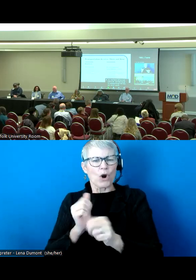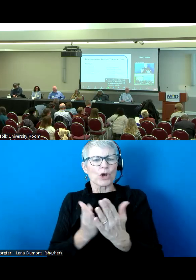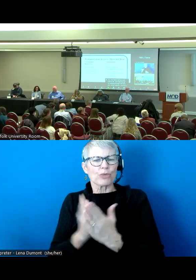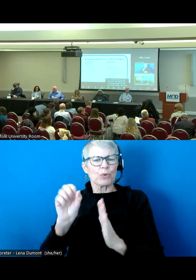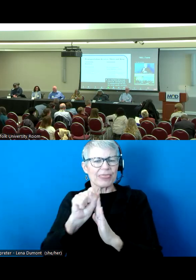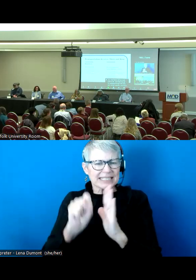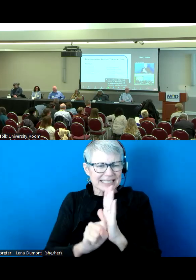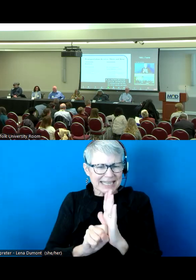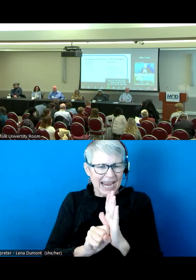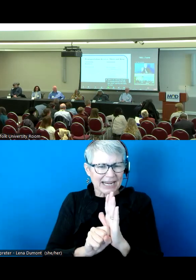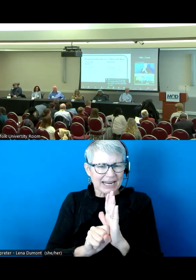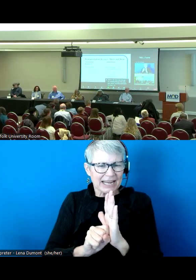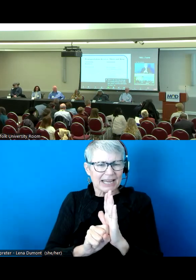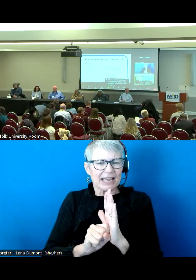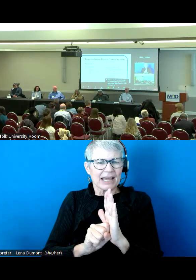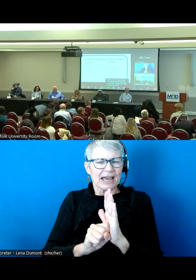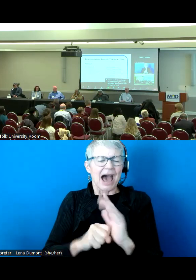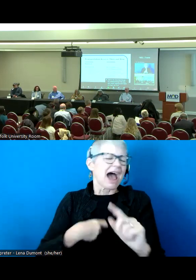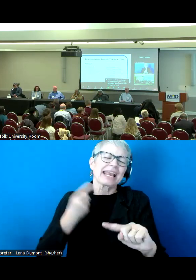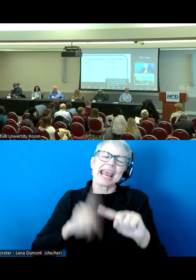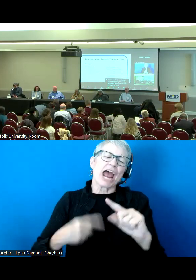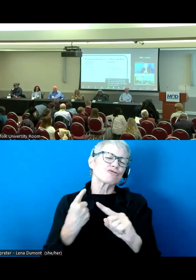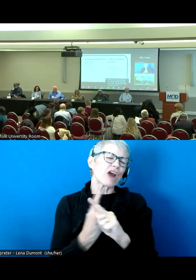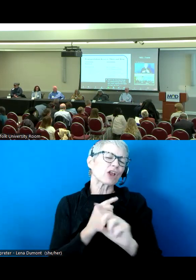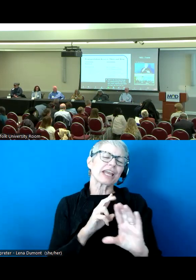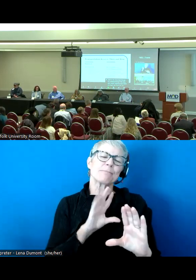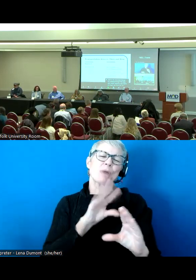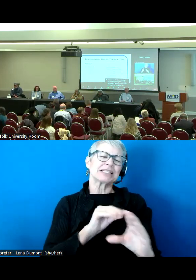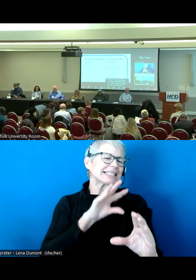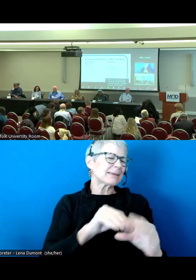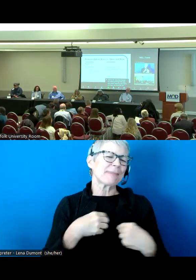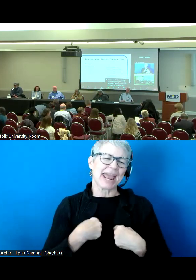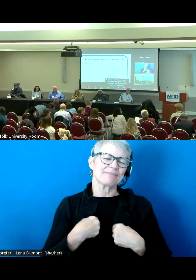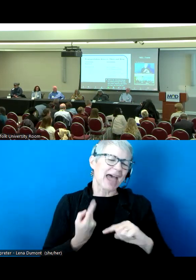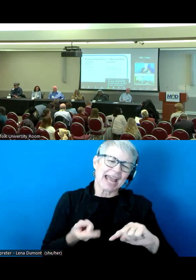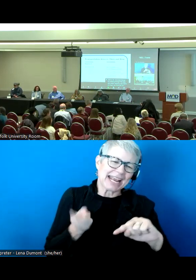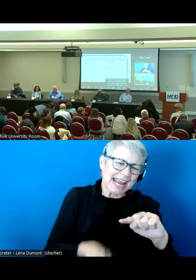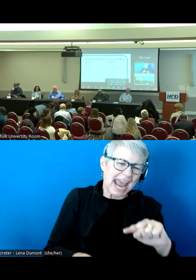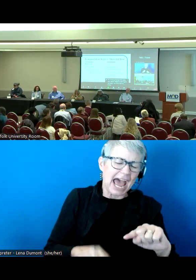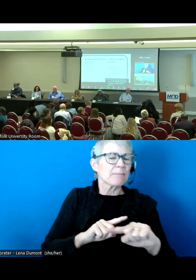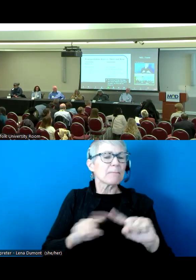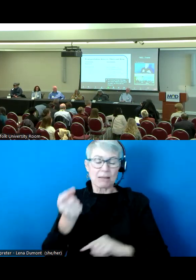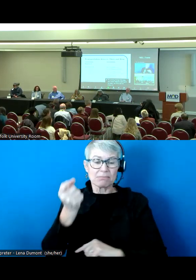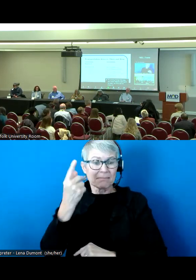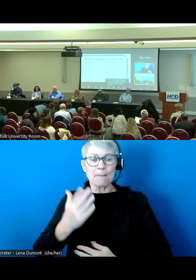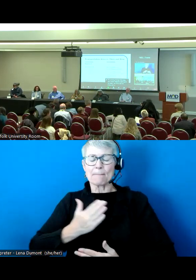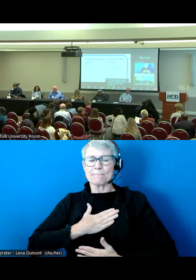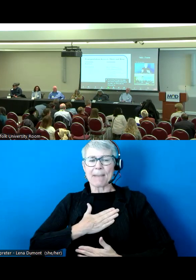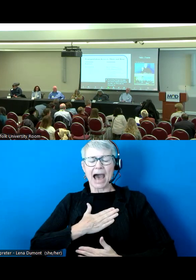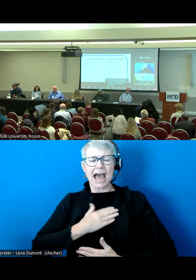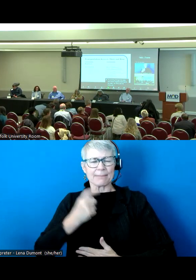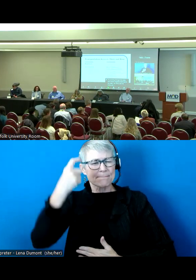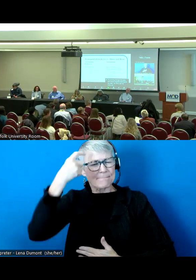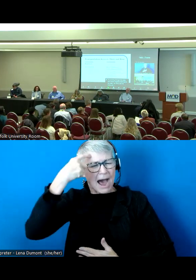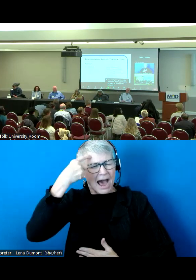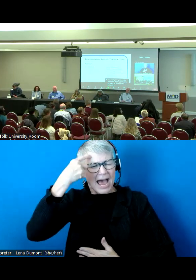mind, and my whole well-being is with you whenever you're doing your